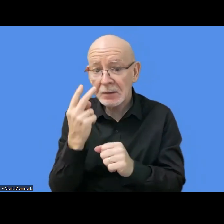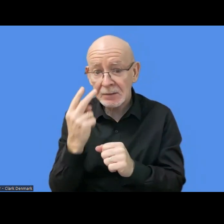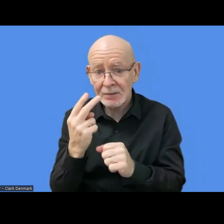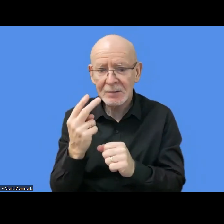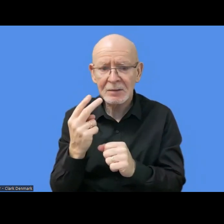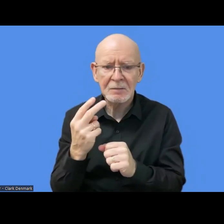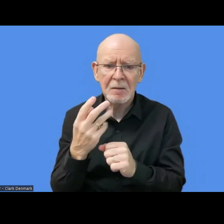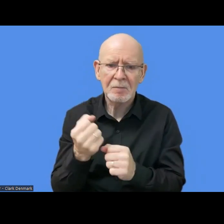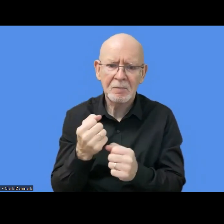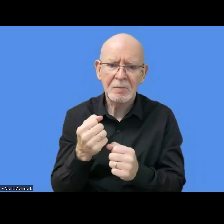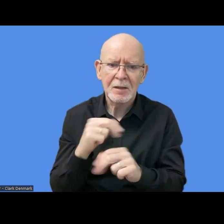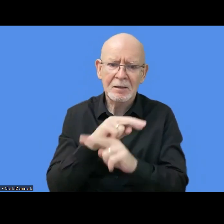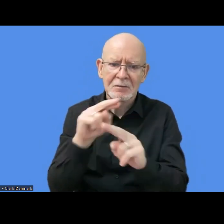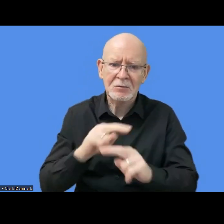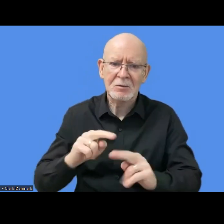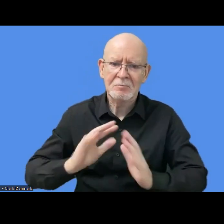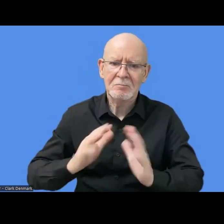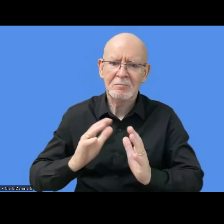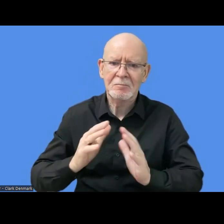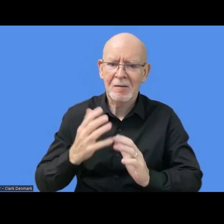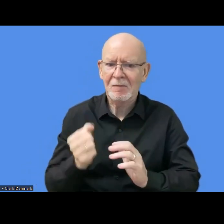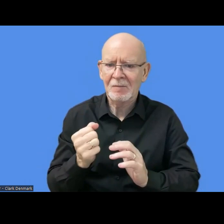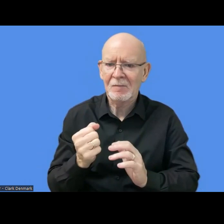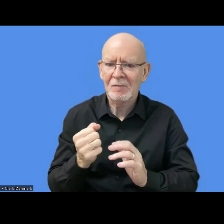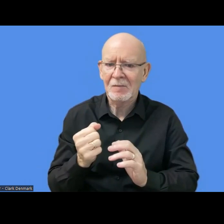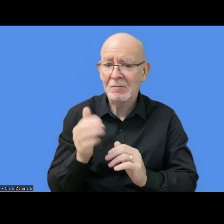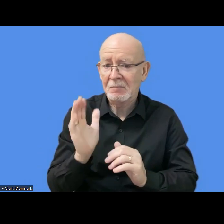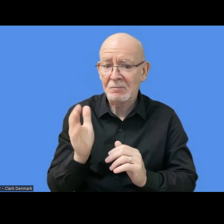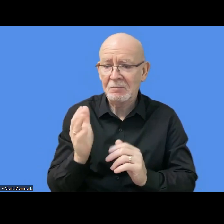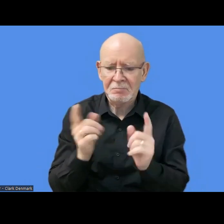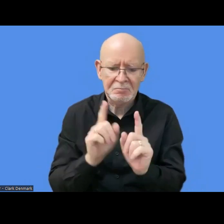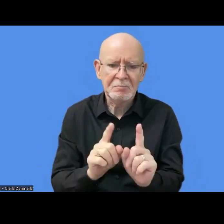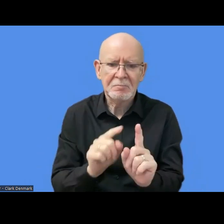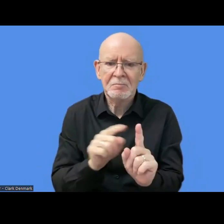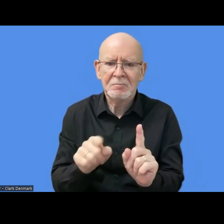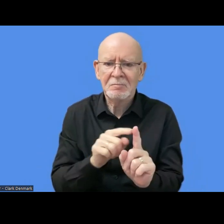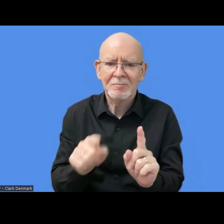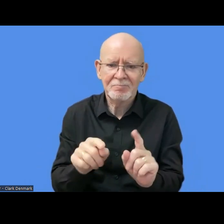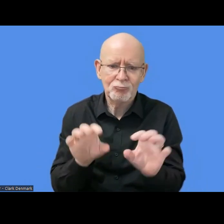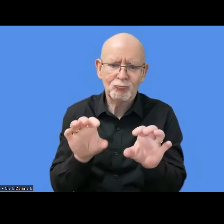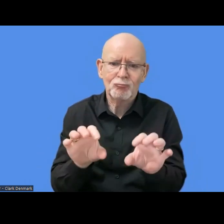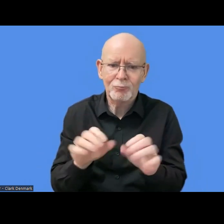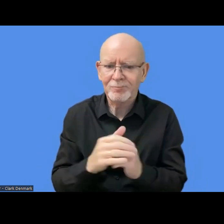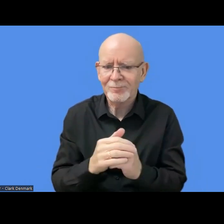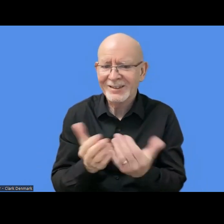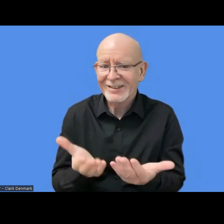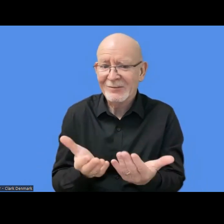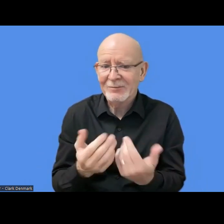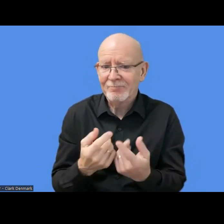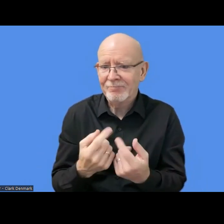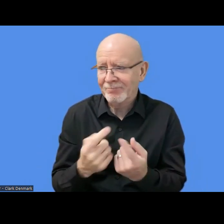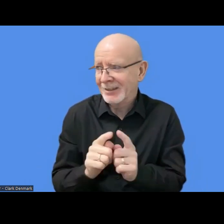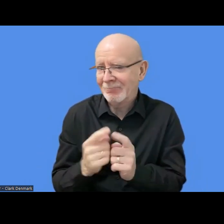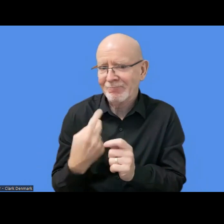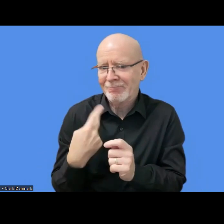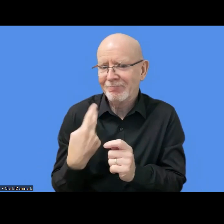have international sign interpretation throughout the webinar. In addition, we have live captioning, and I will also drop